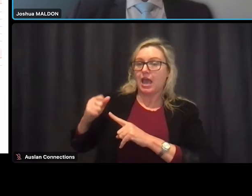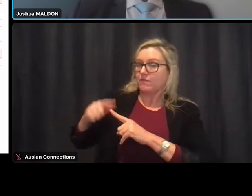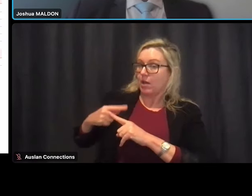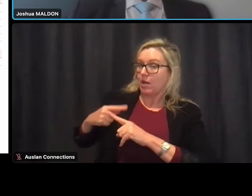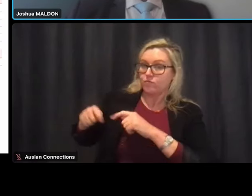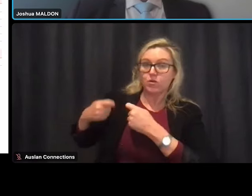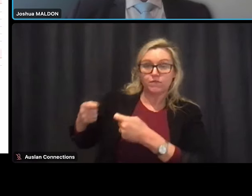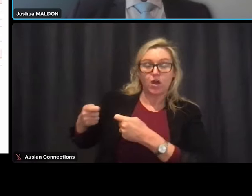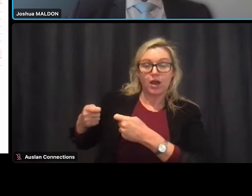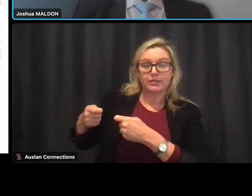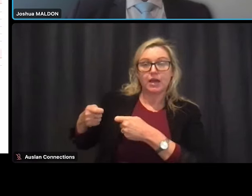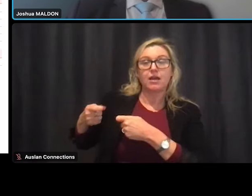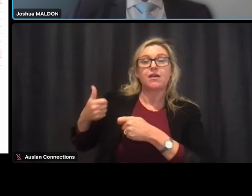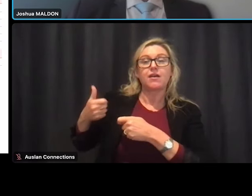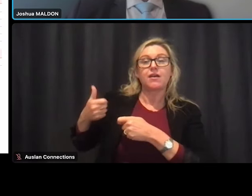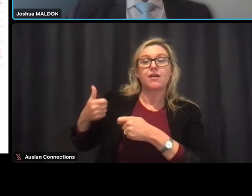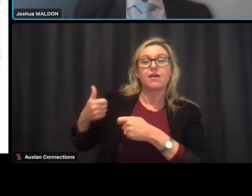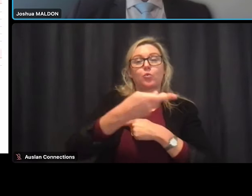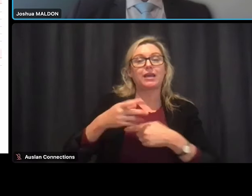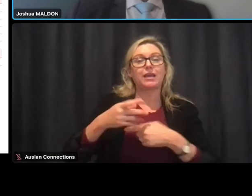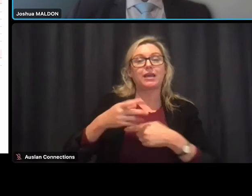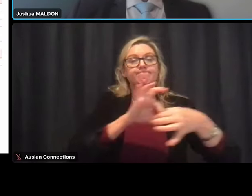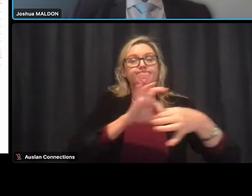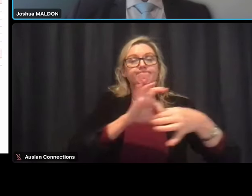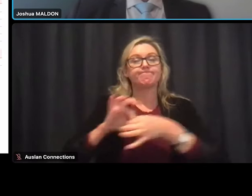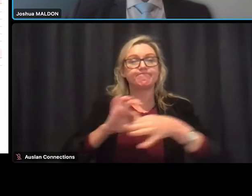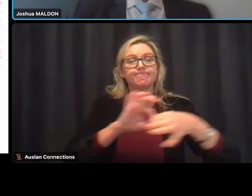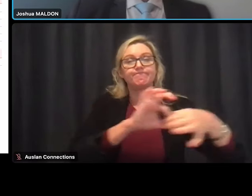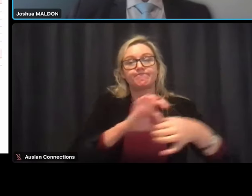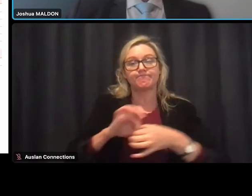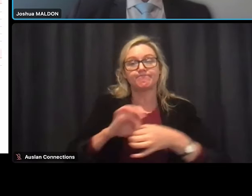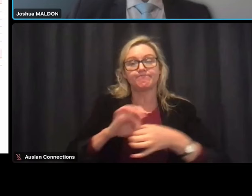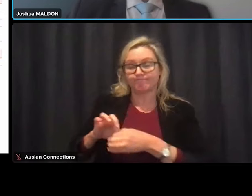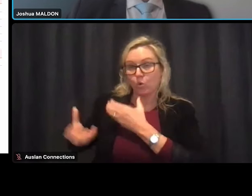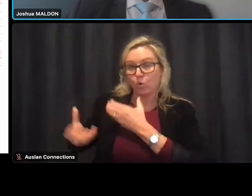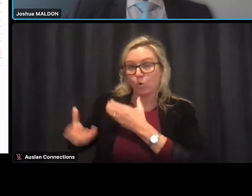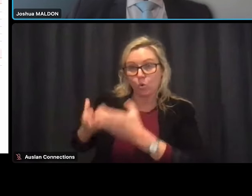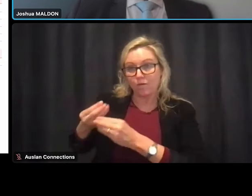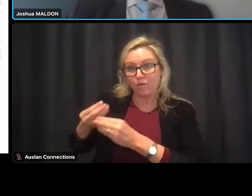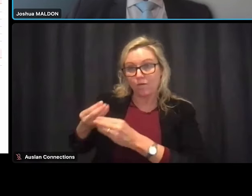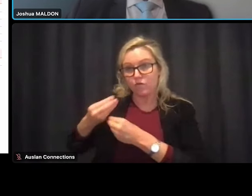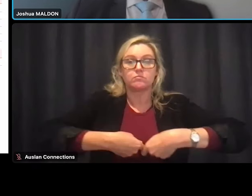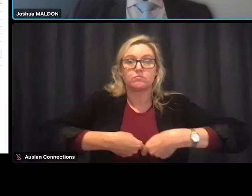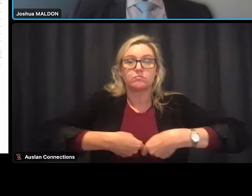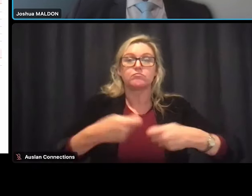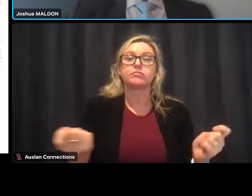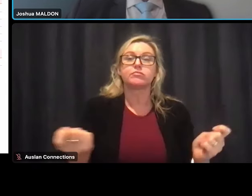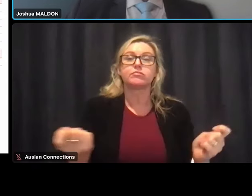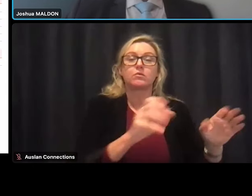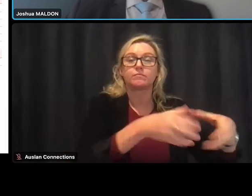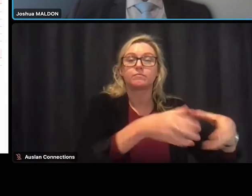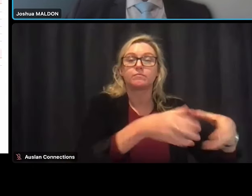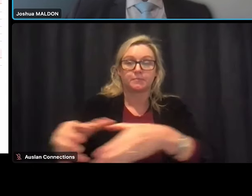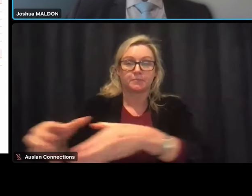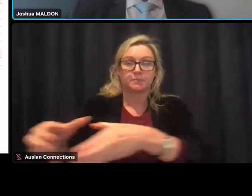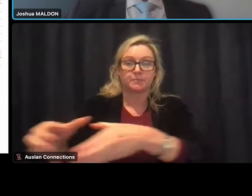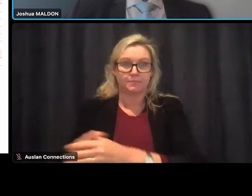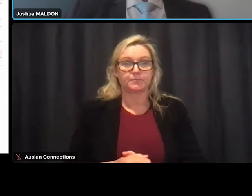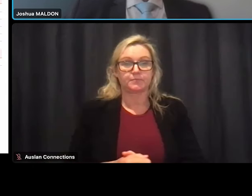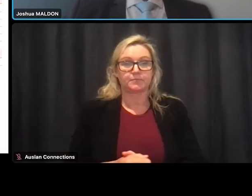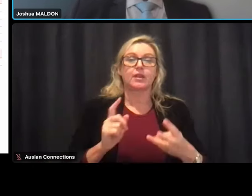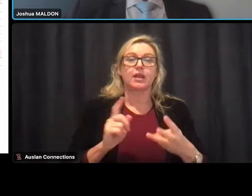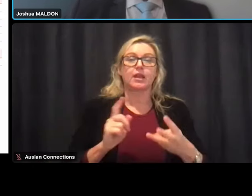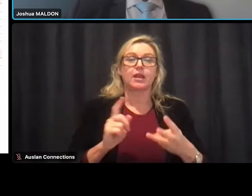an internal arrangement between the aged care service and the approved provider. Internal catering, transport and